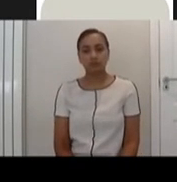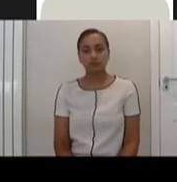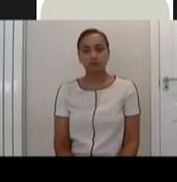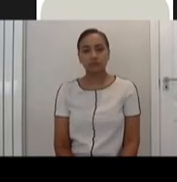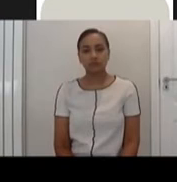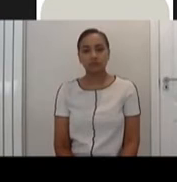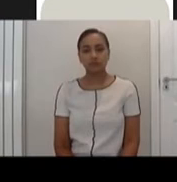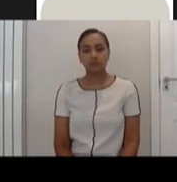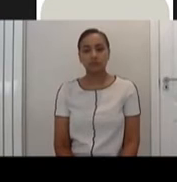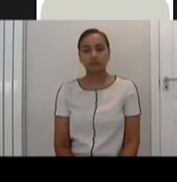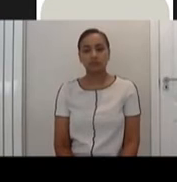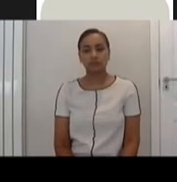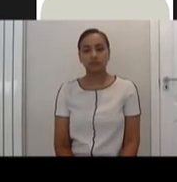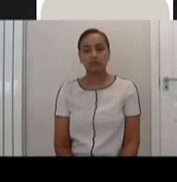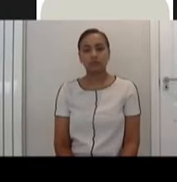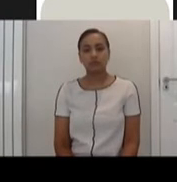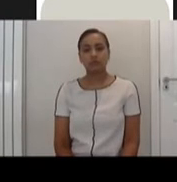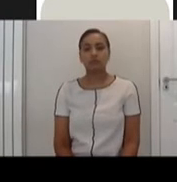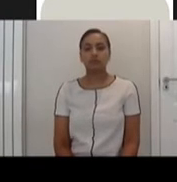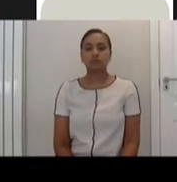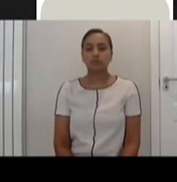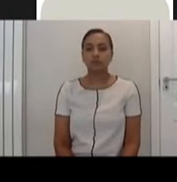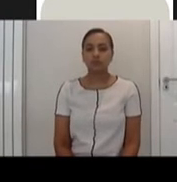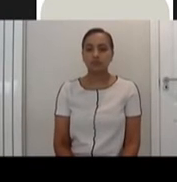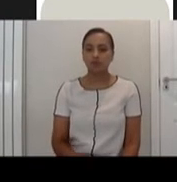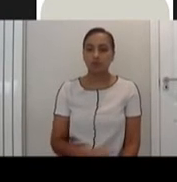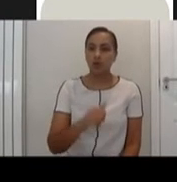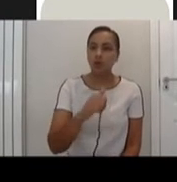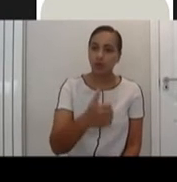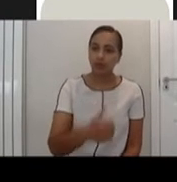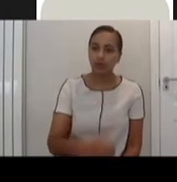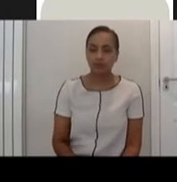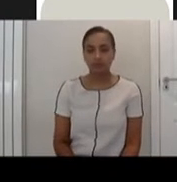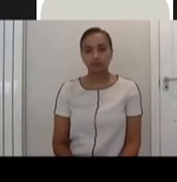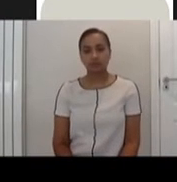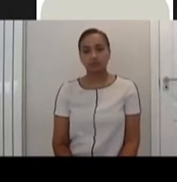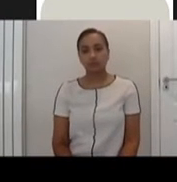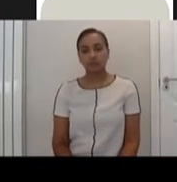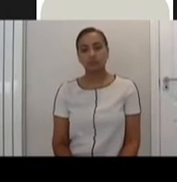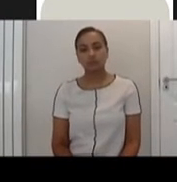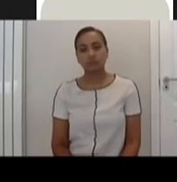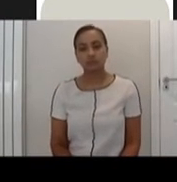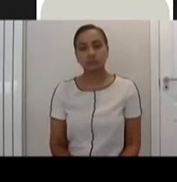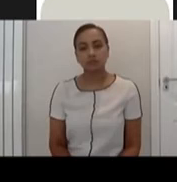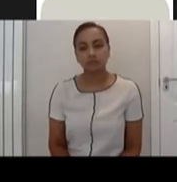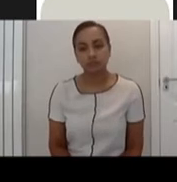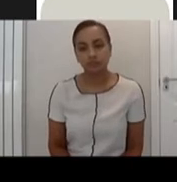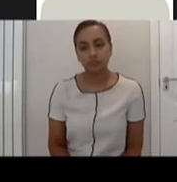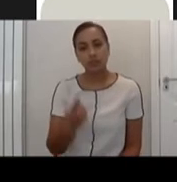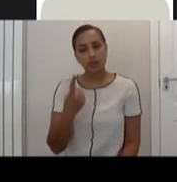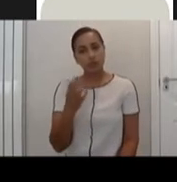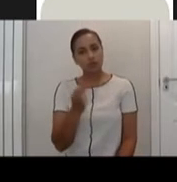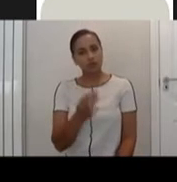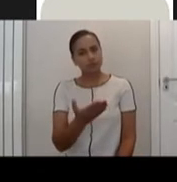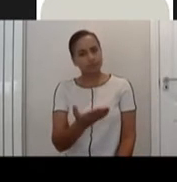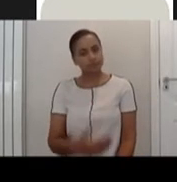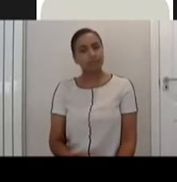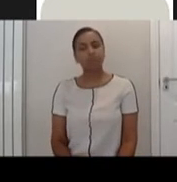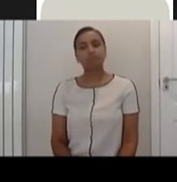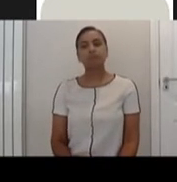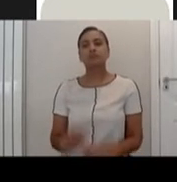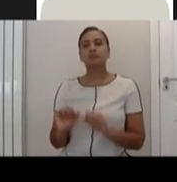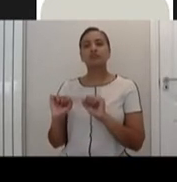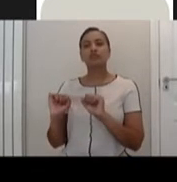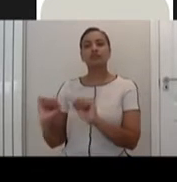So that's okay. I'll just ask one. There's a few questions here, but just one of them. It says, For the